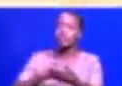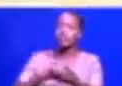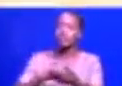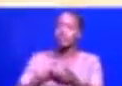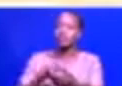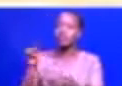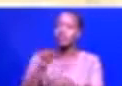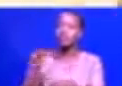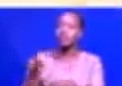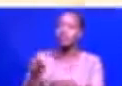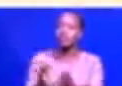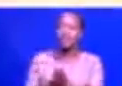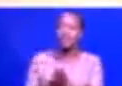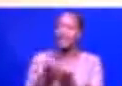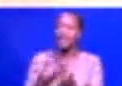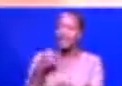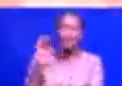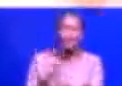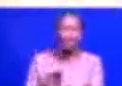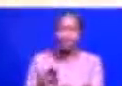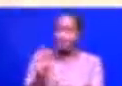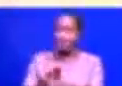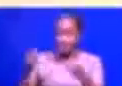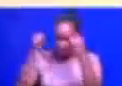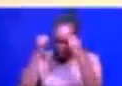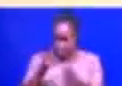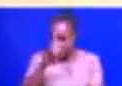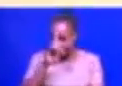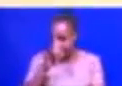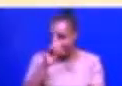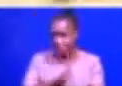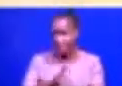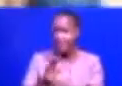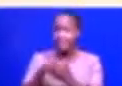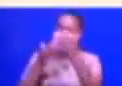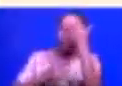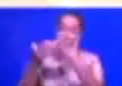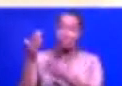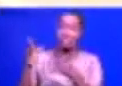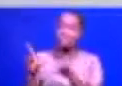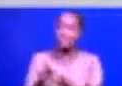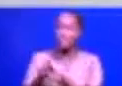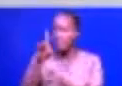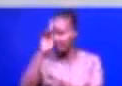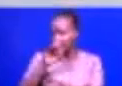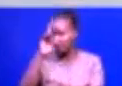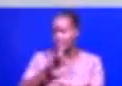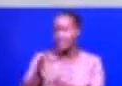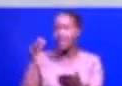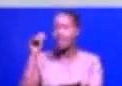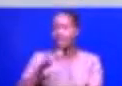therefore it really carries a lot, and the students take it seriously. And the universities take this one very seriously